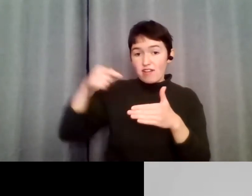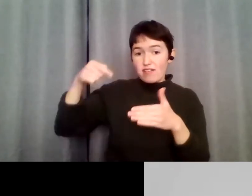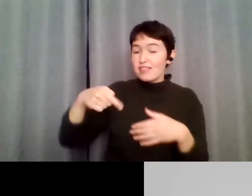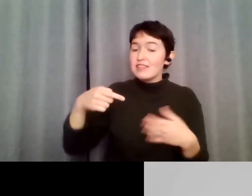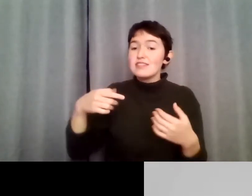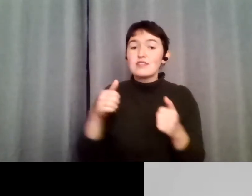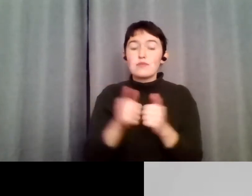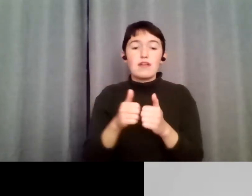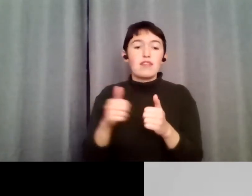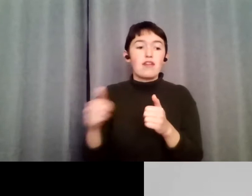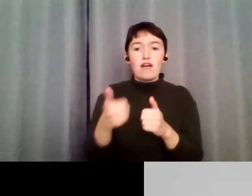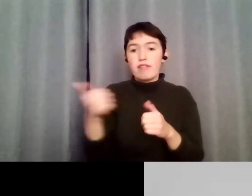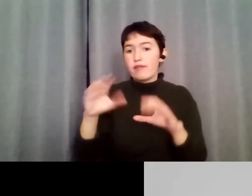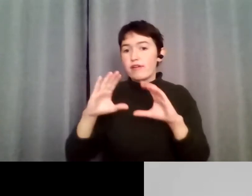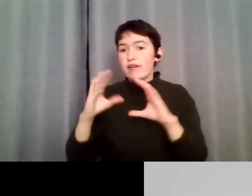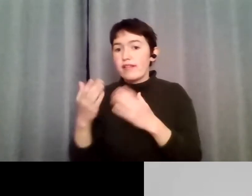students, etc., it'll be on